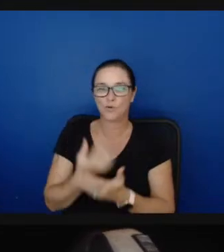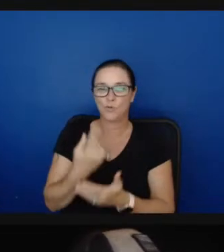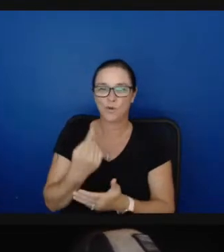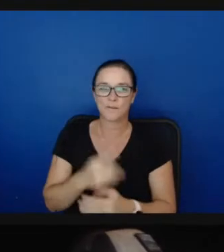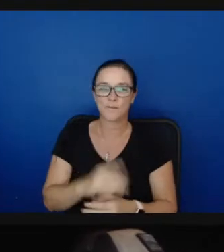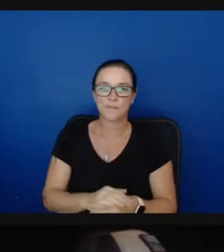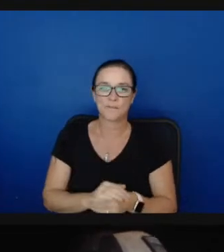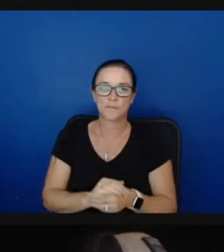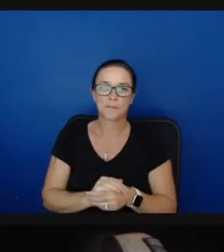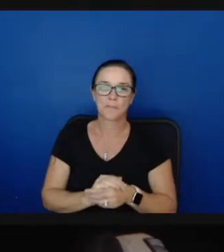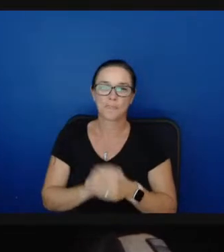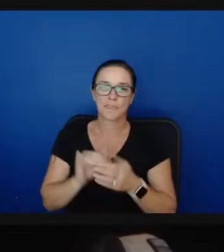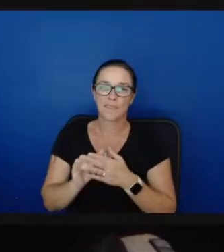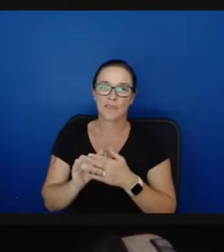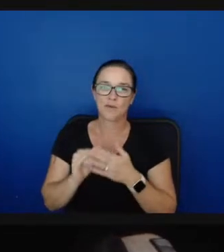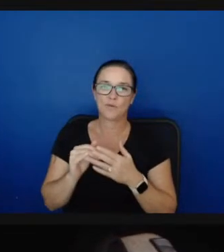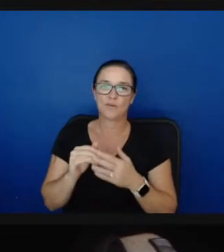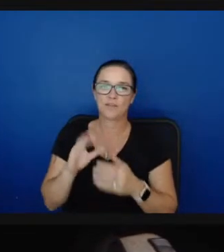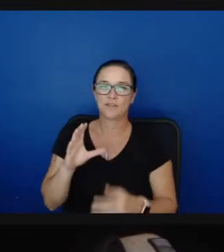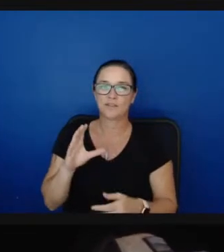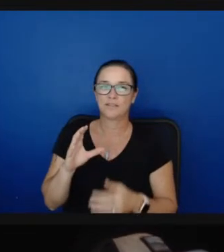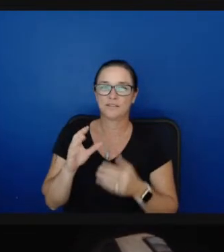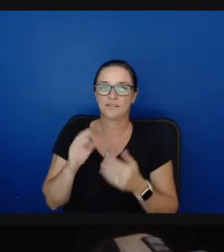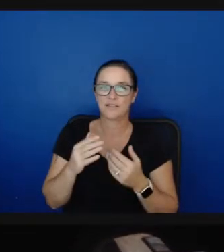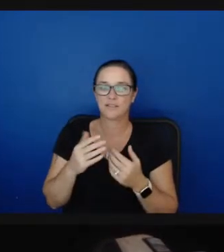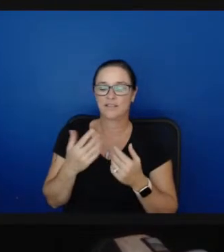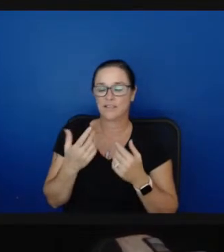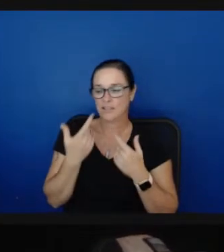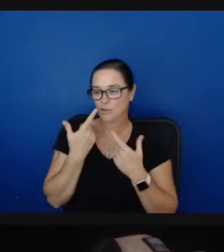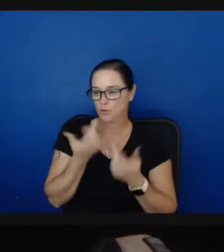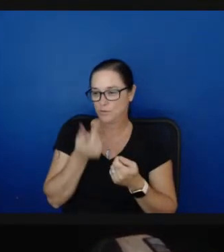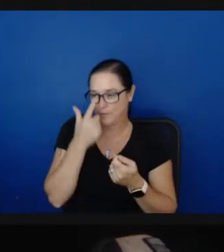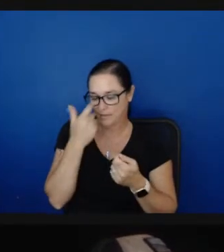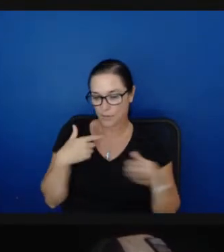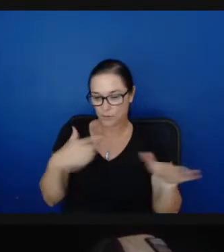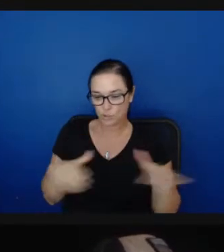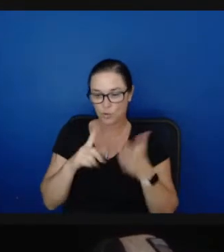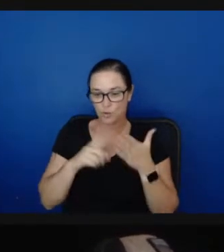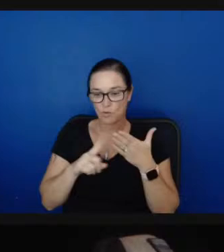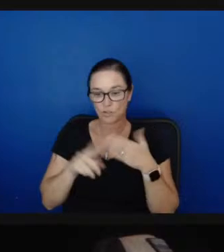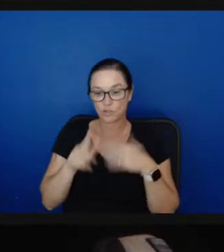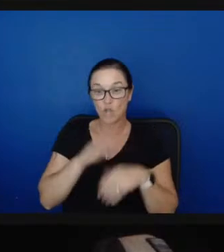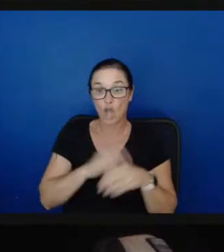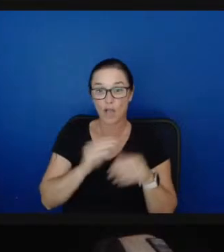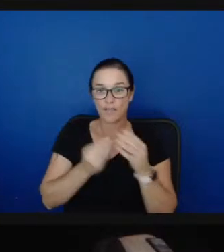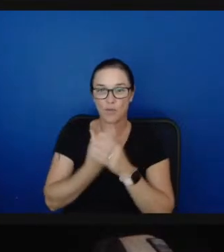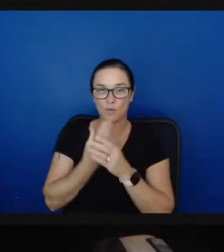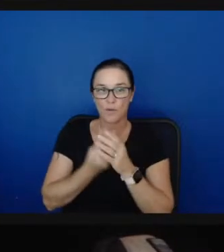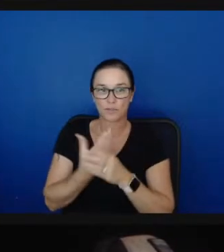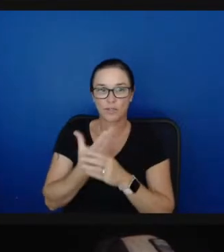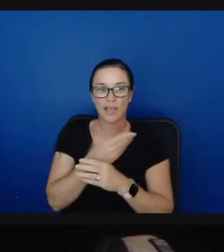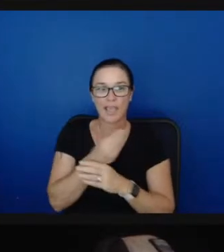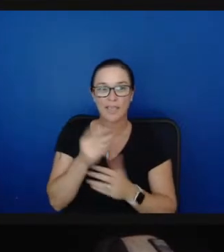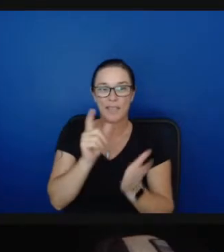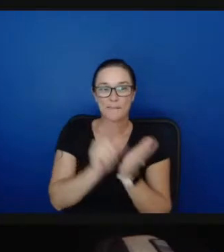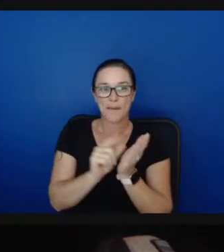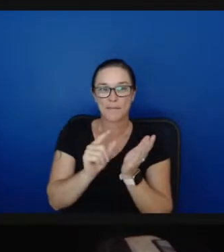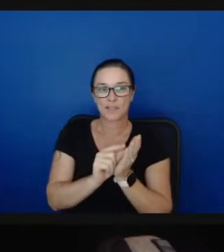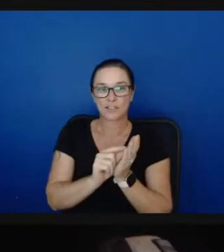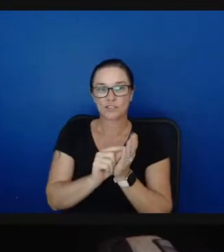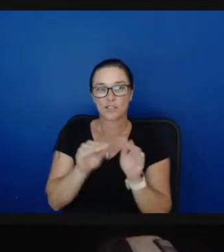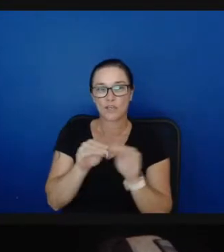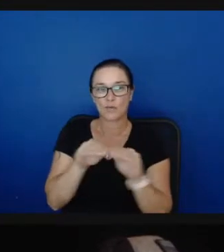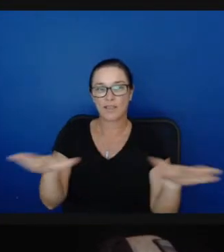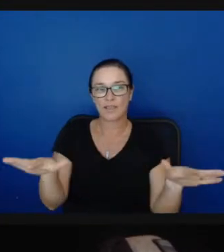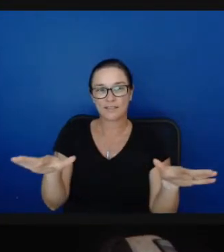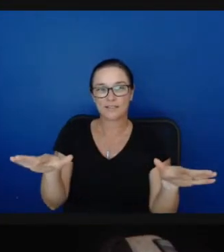eruption. That was so convenient because I remember I was doing research on that eruption and they published that, released it